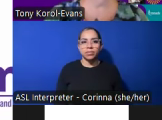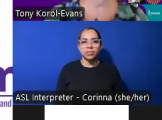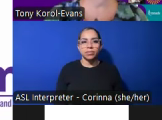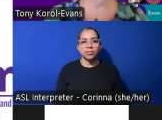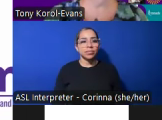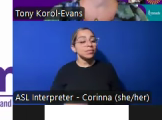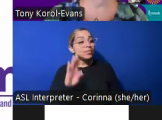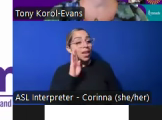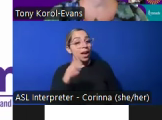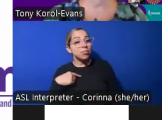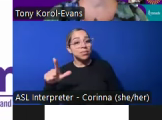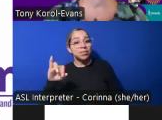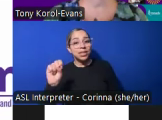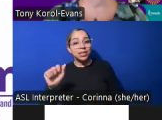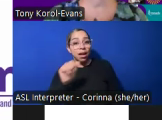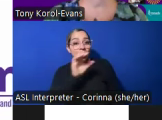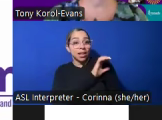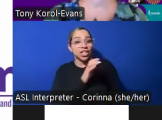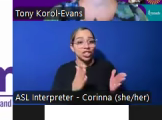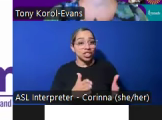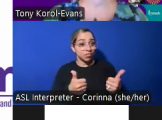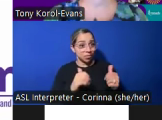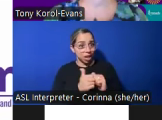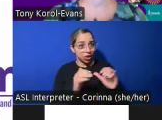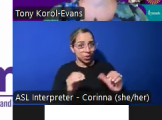Hi, I'm Lisa, your clinician. How are you doing today?